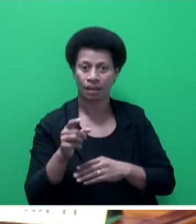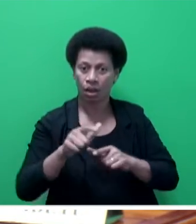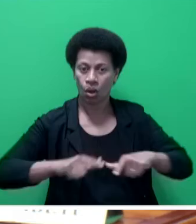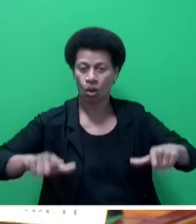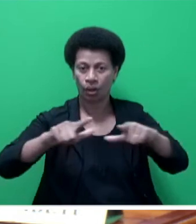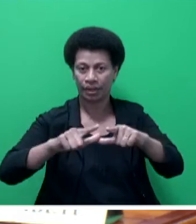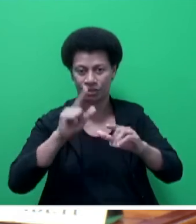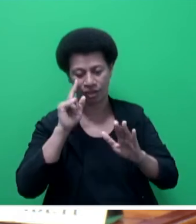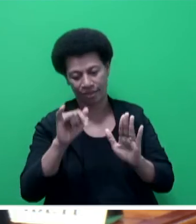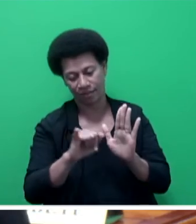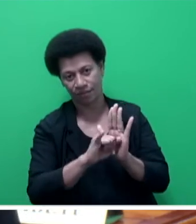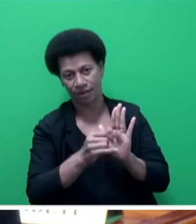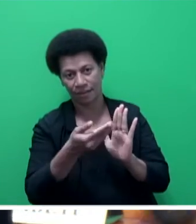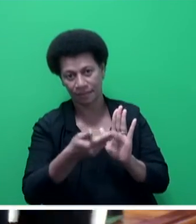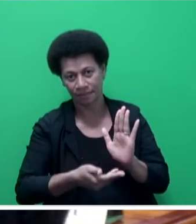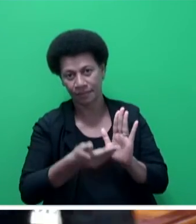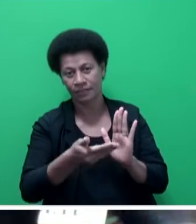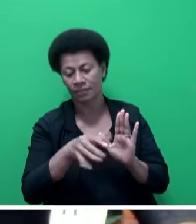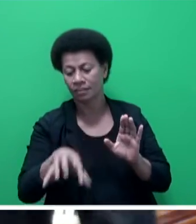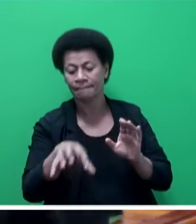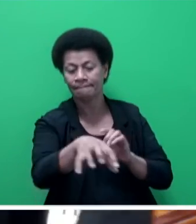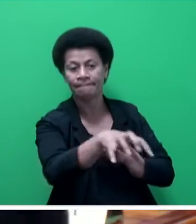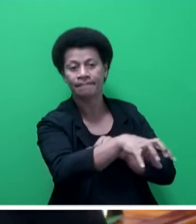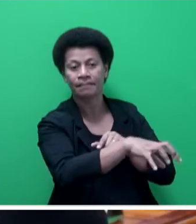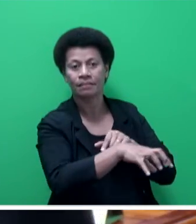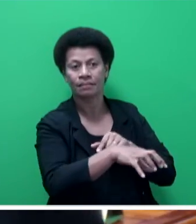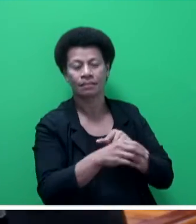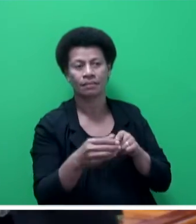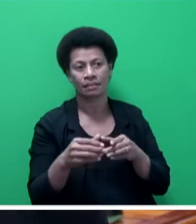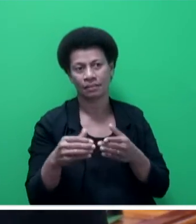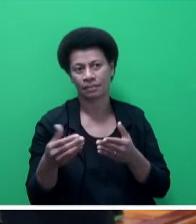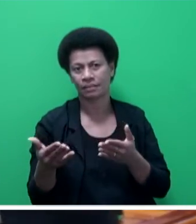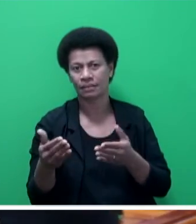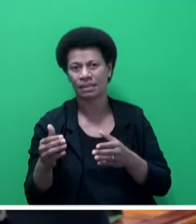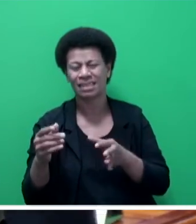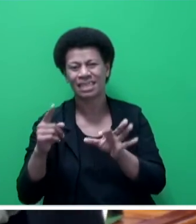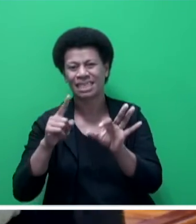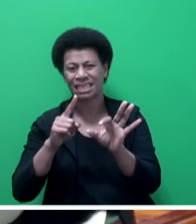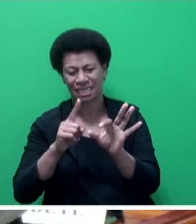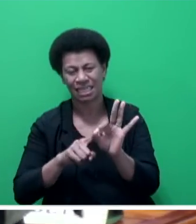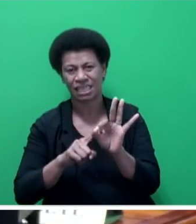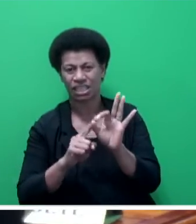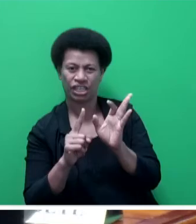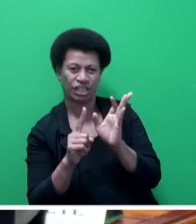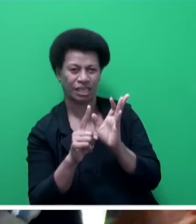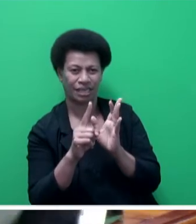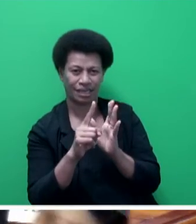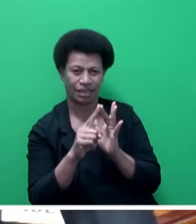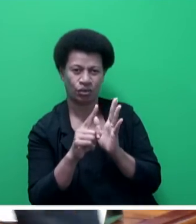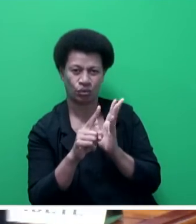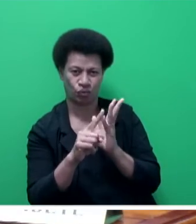been identified. It will start from roughly the Cuba area right up